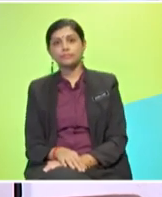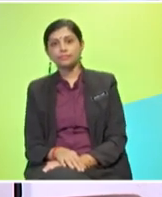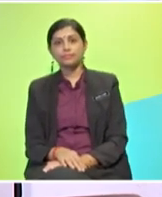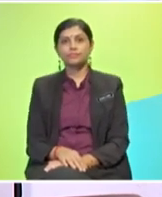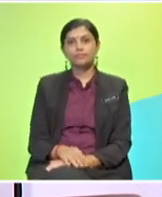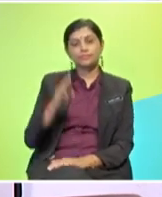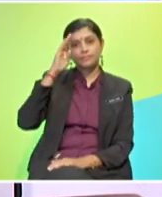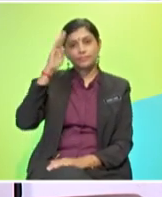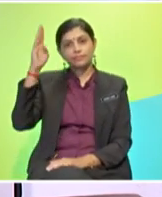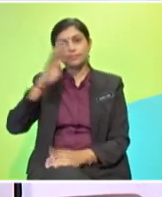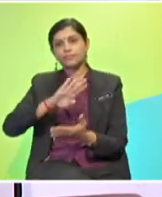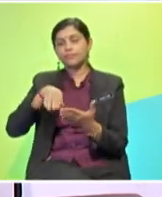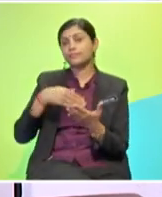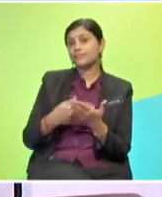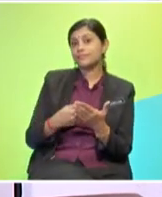Hello